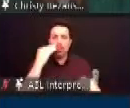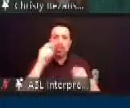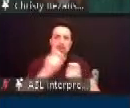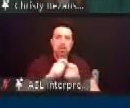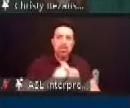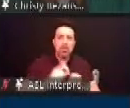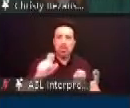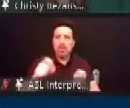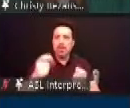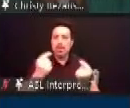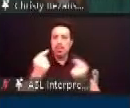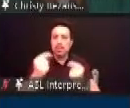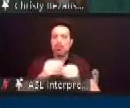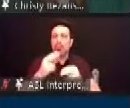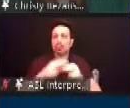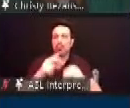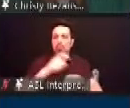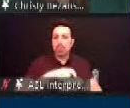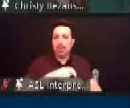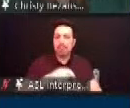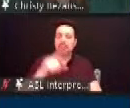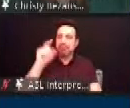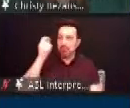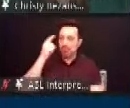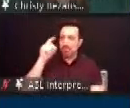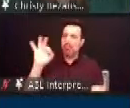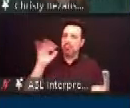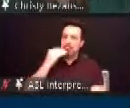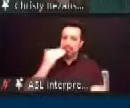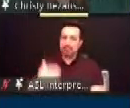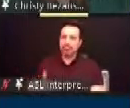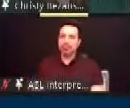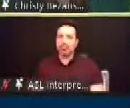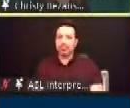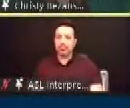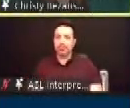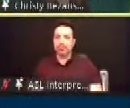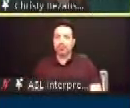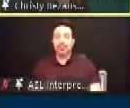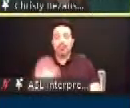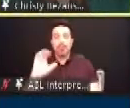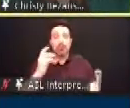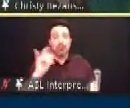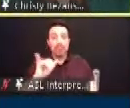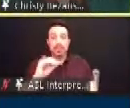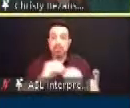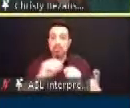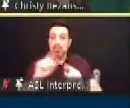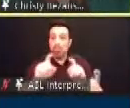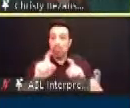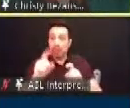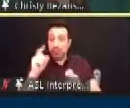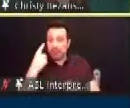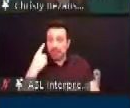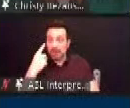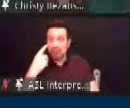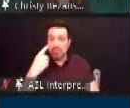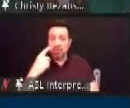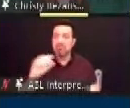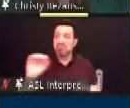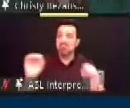a shorter time frame. Great. Okay, thank you. Other questions, Governor? Not at the